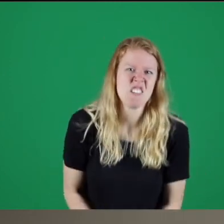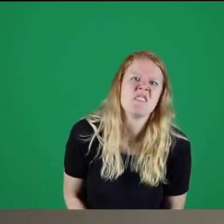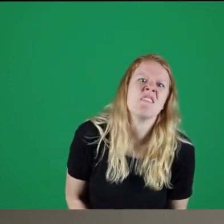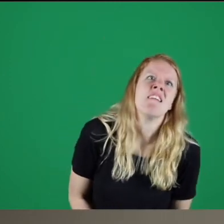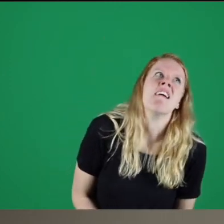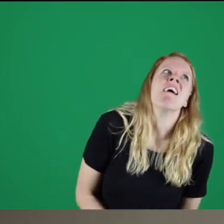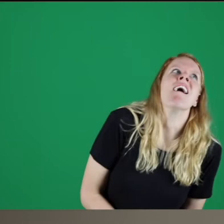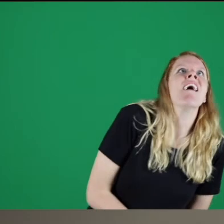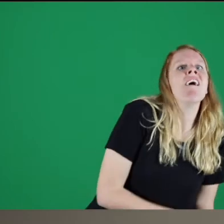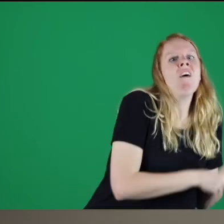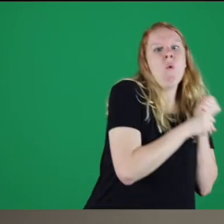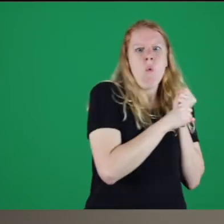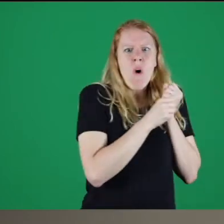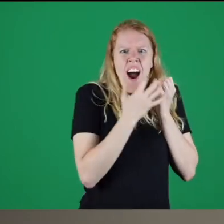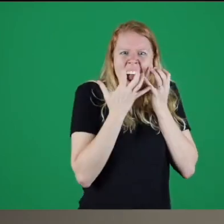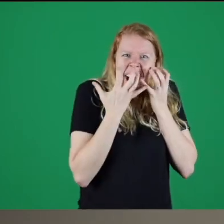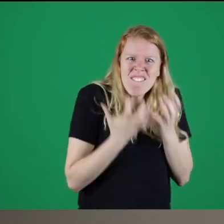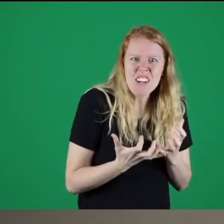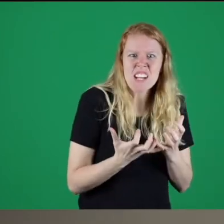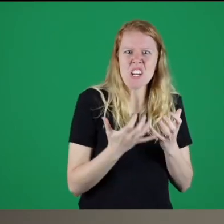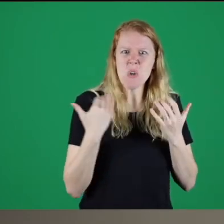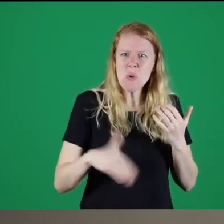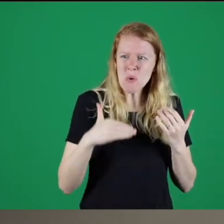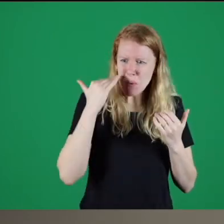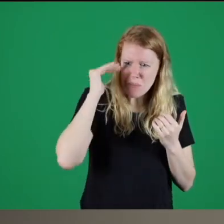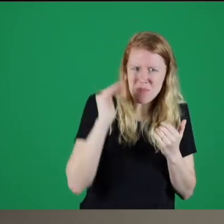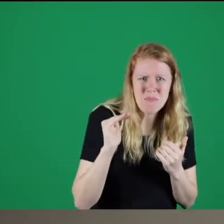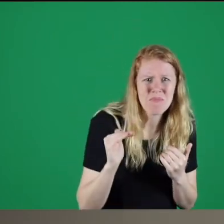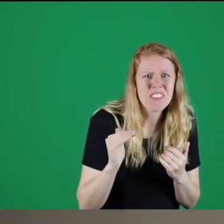the axes, the saws, and they were heavy for the little